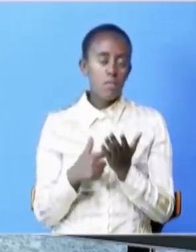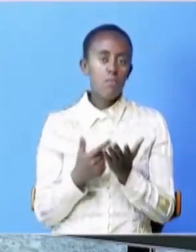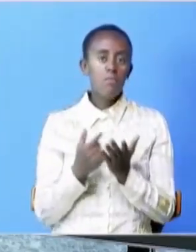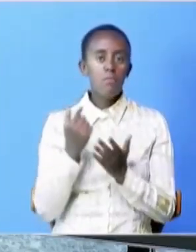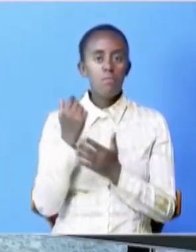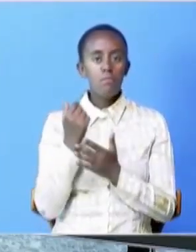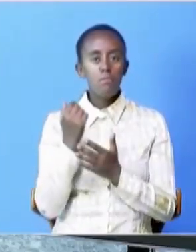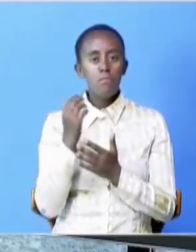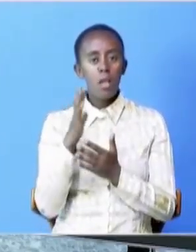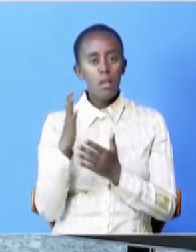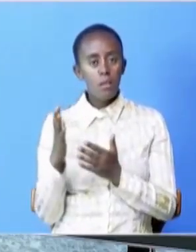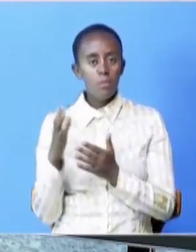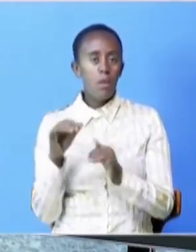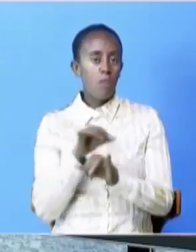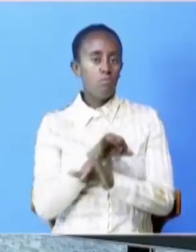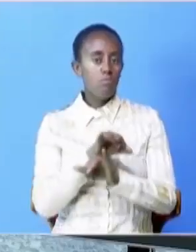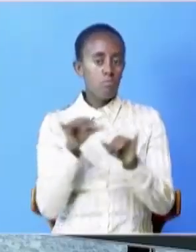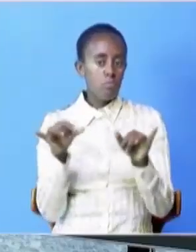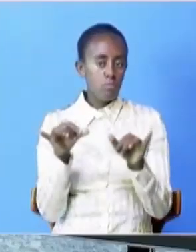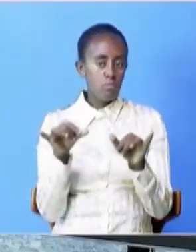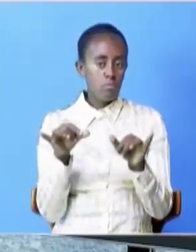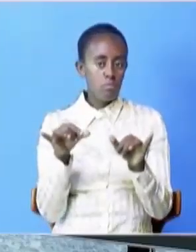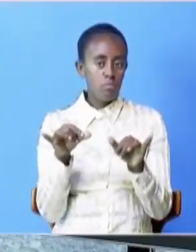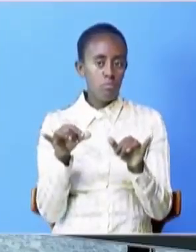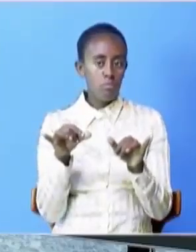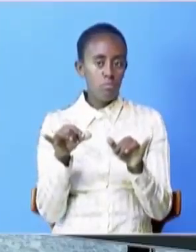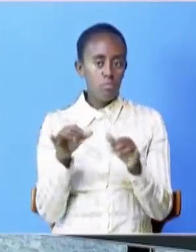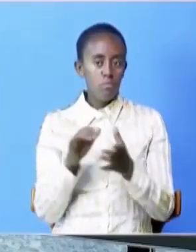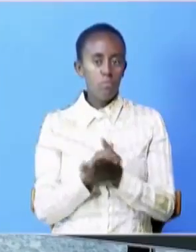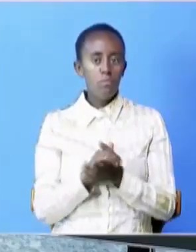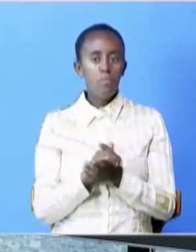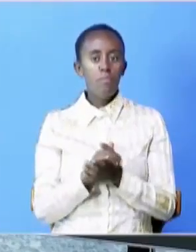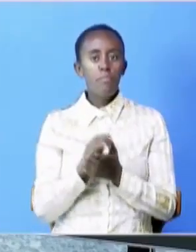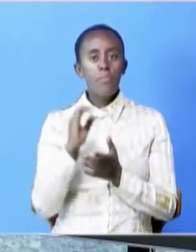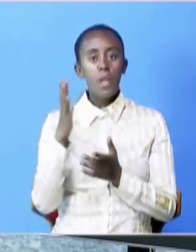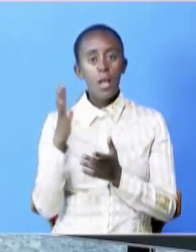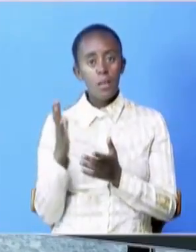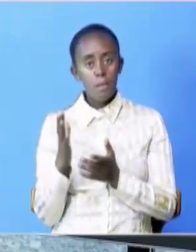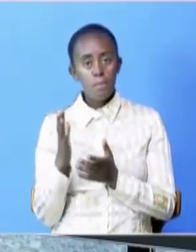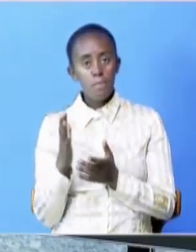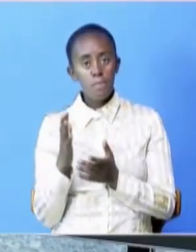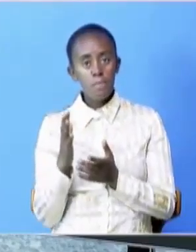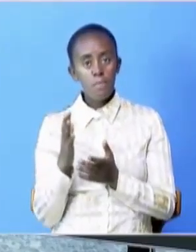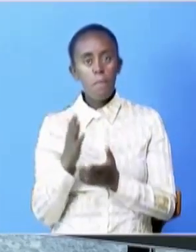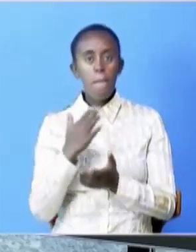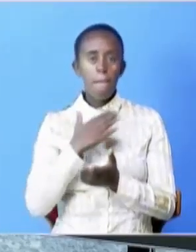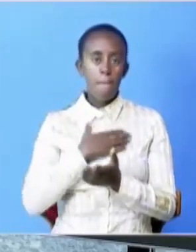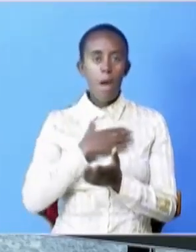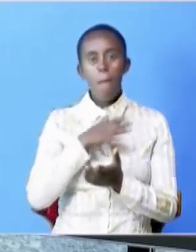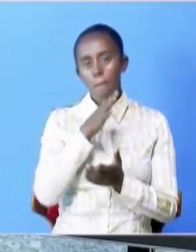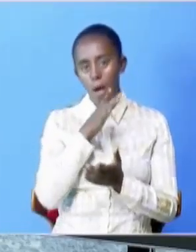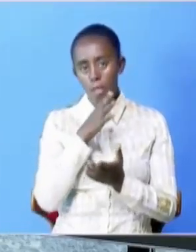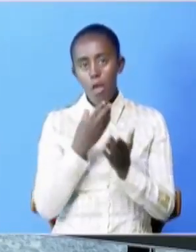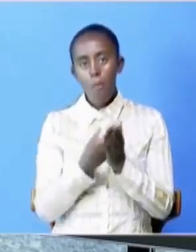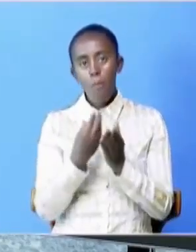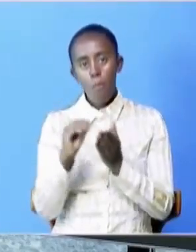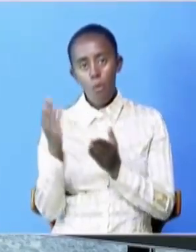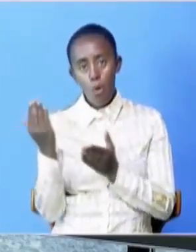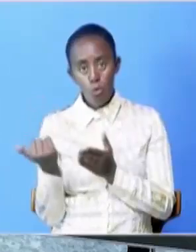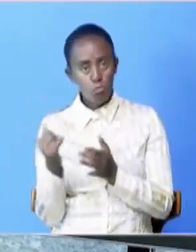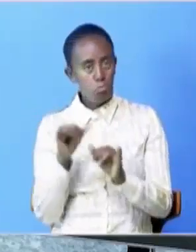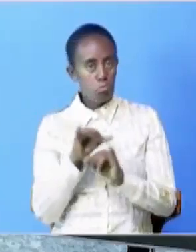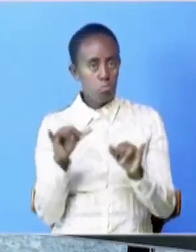the items are similar, right? If you see here, the items that my mother bought are